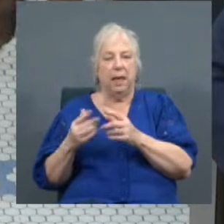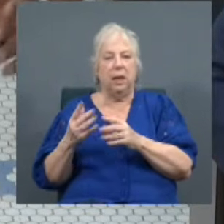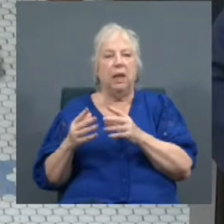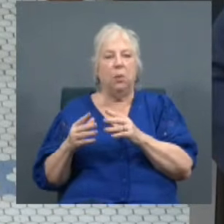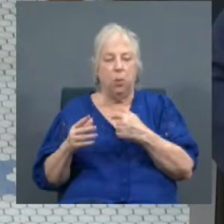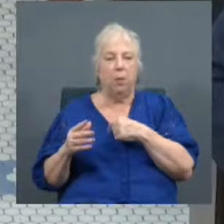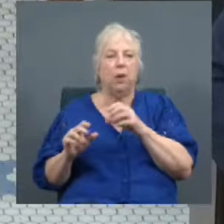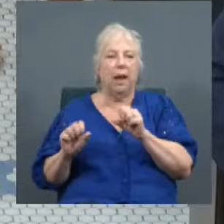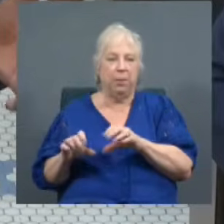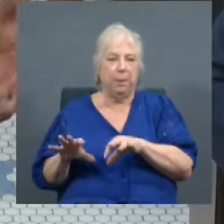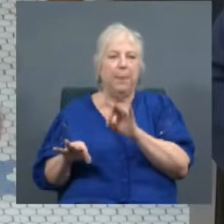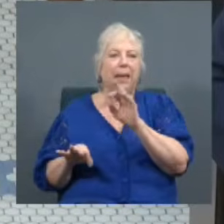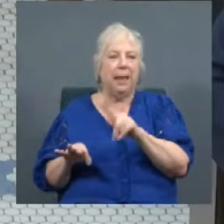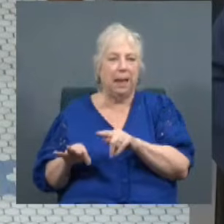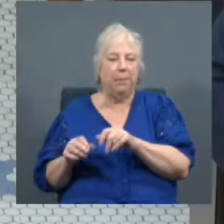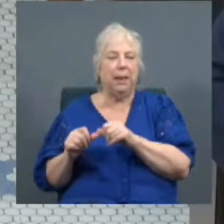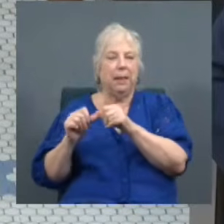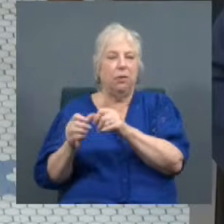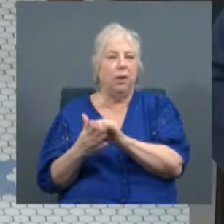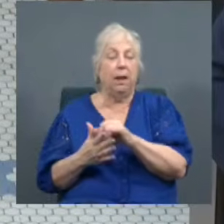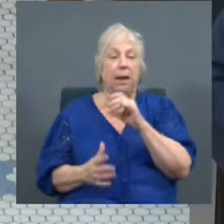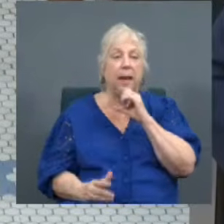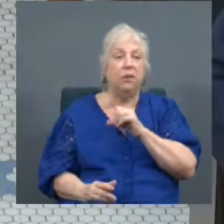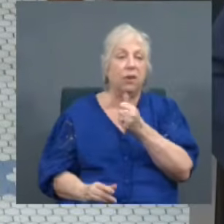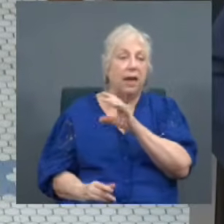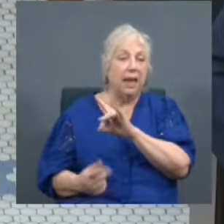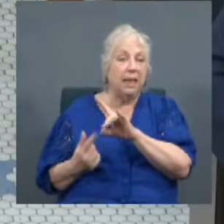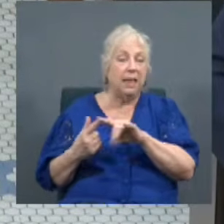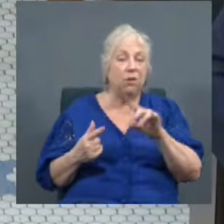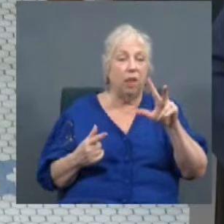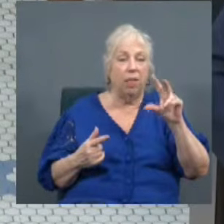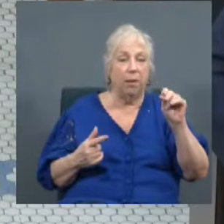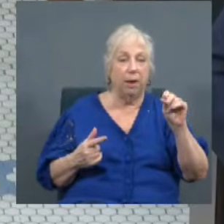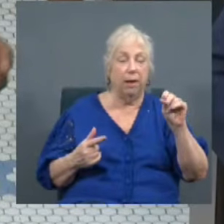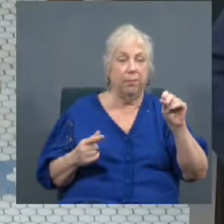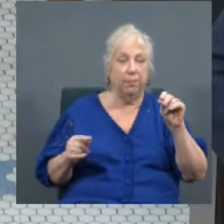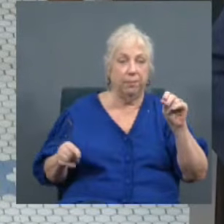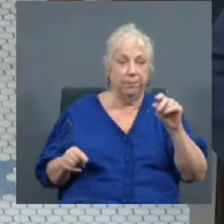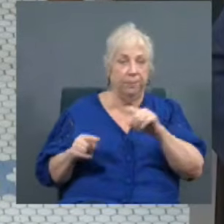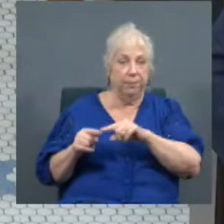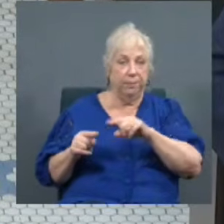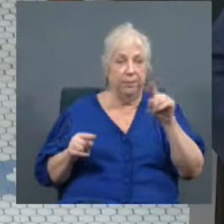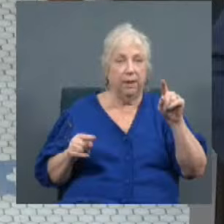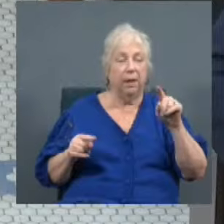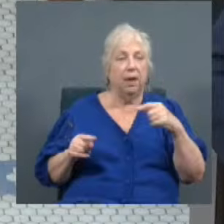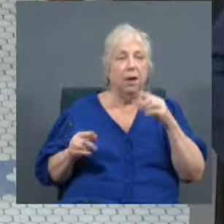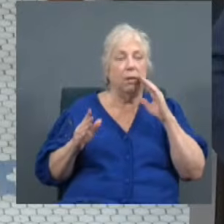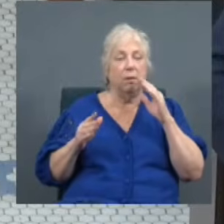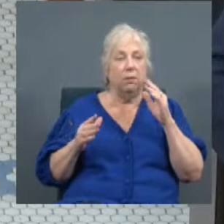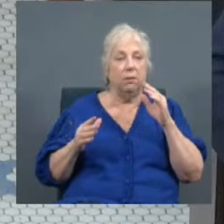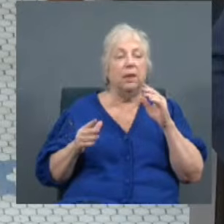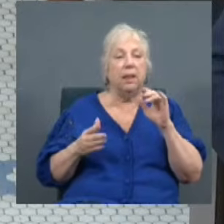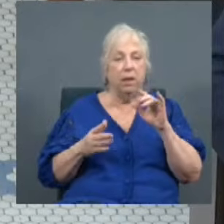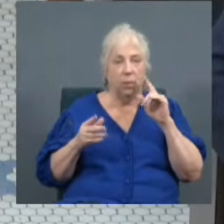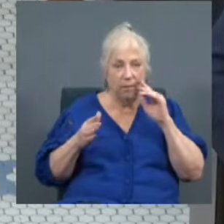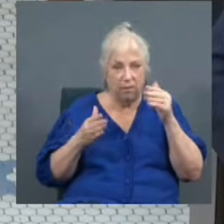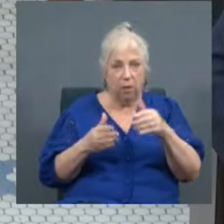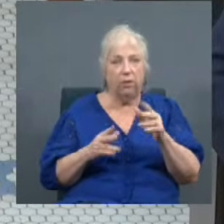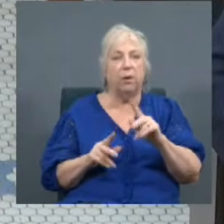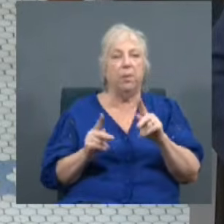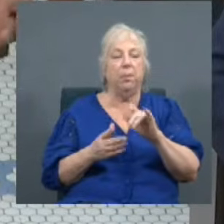program to try to keep it going. The age group is 18 to 30 that we address, that we focus on as far as individuals that need